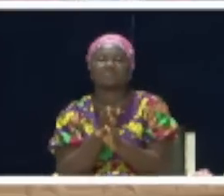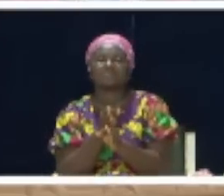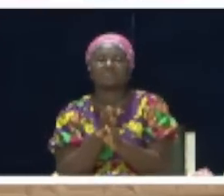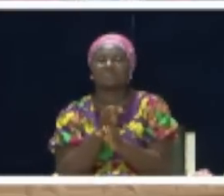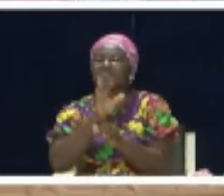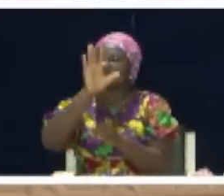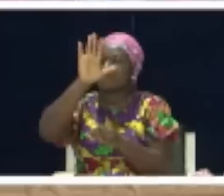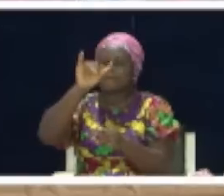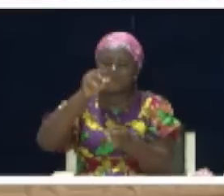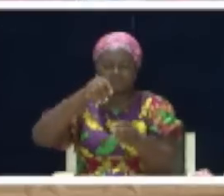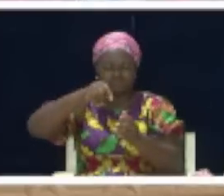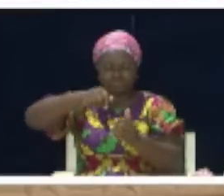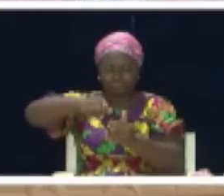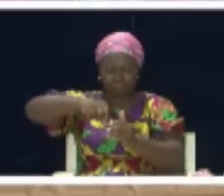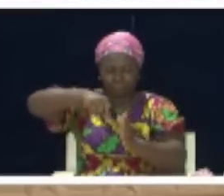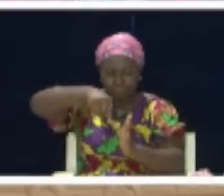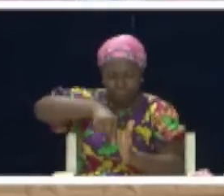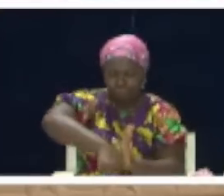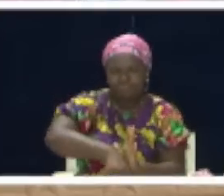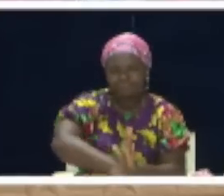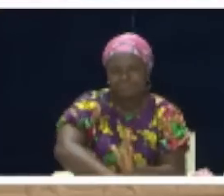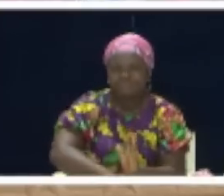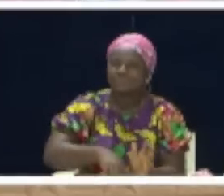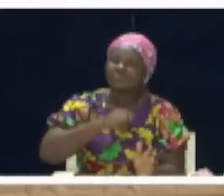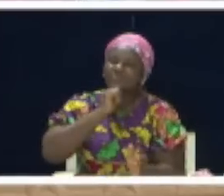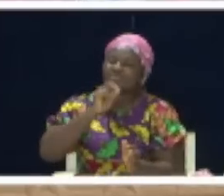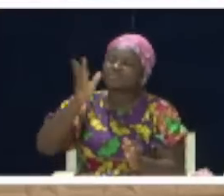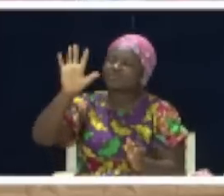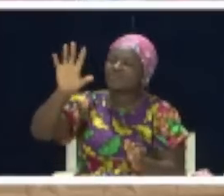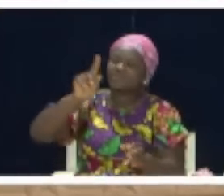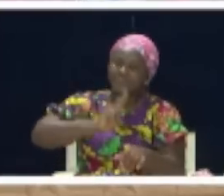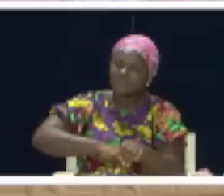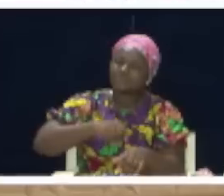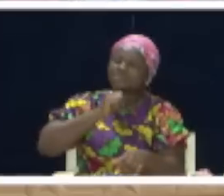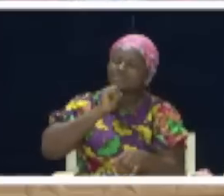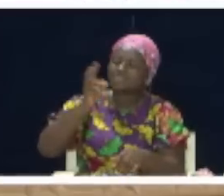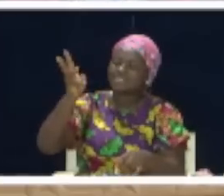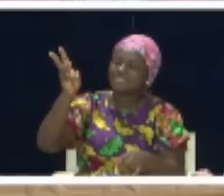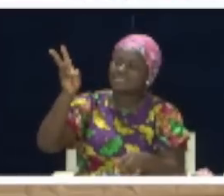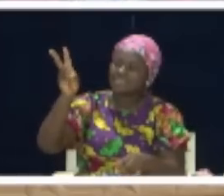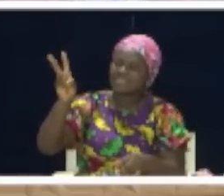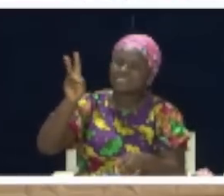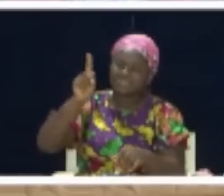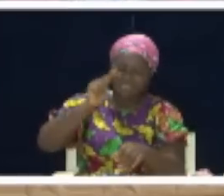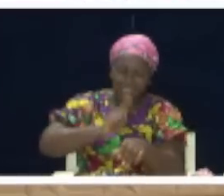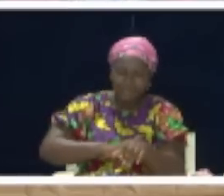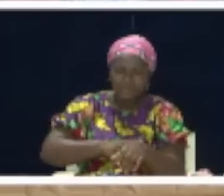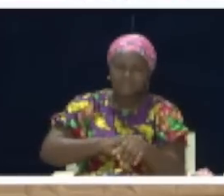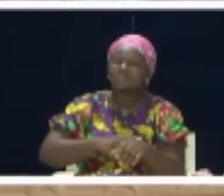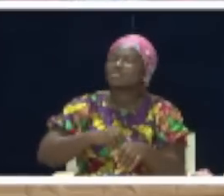by dipping, not five times, not six times, but seven.